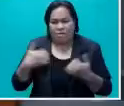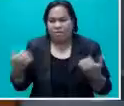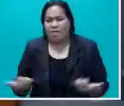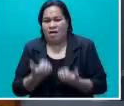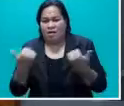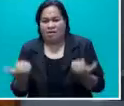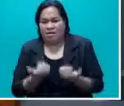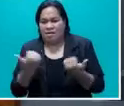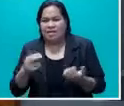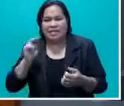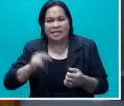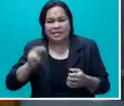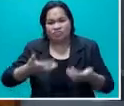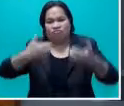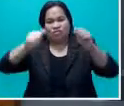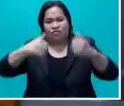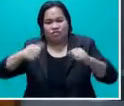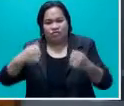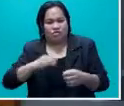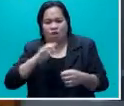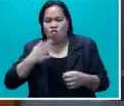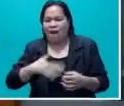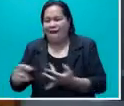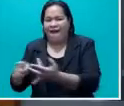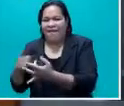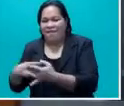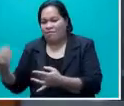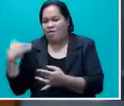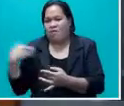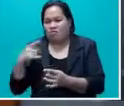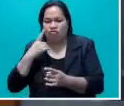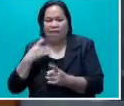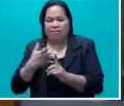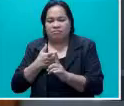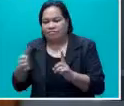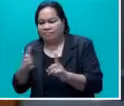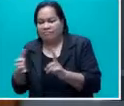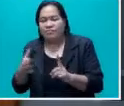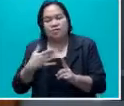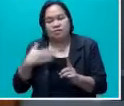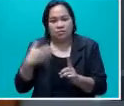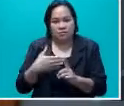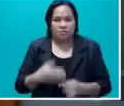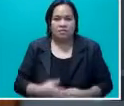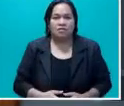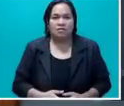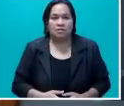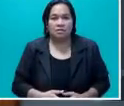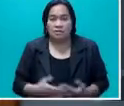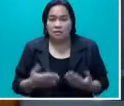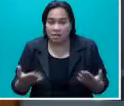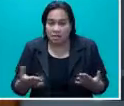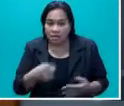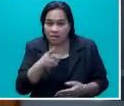to achieve to let sideshows dominate our national discourse. End of quote, Honorable Speaker. These